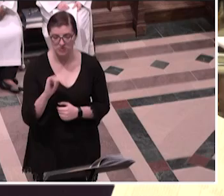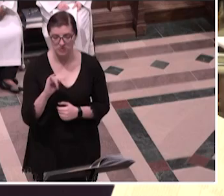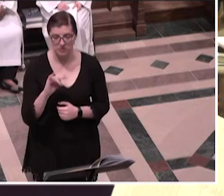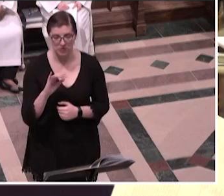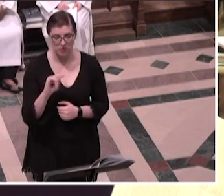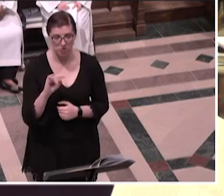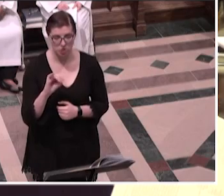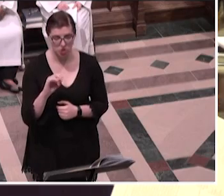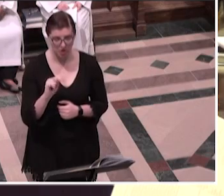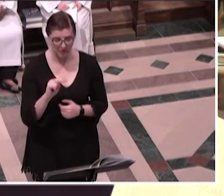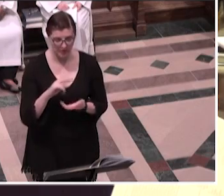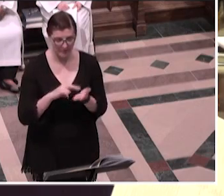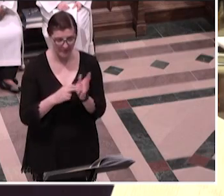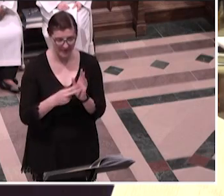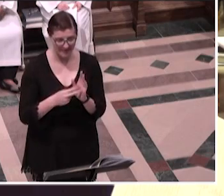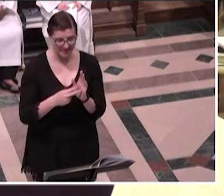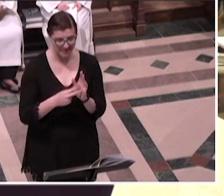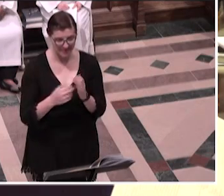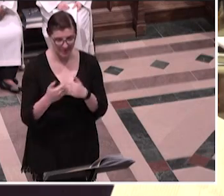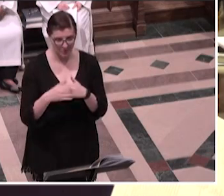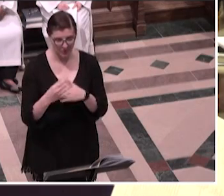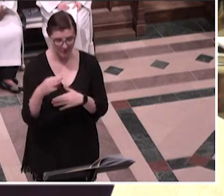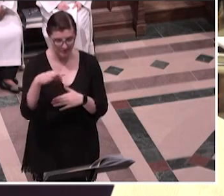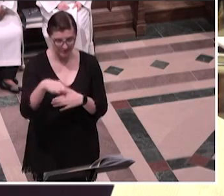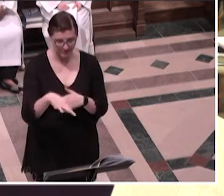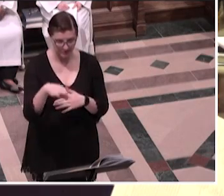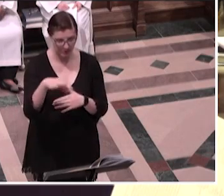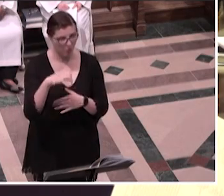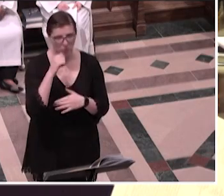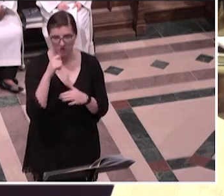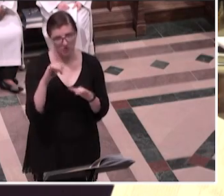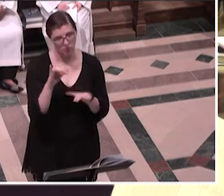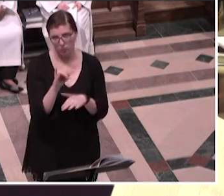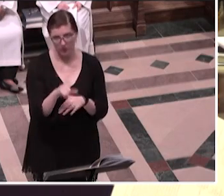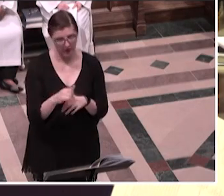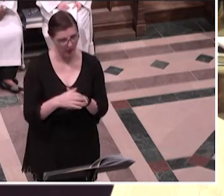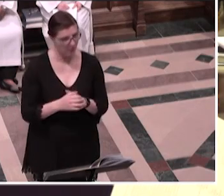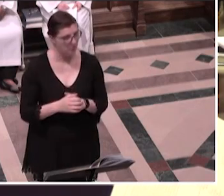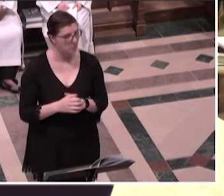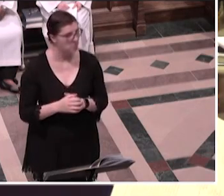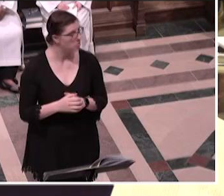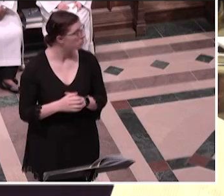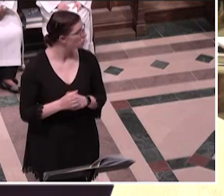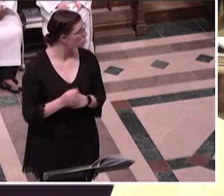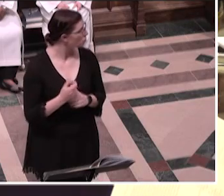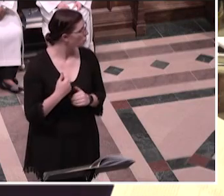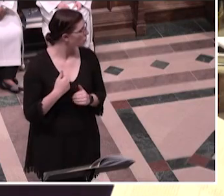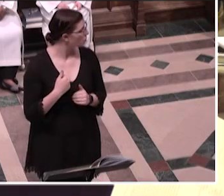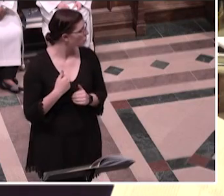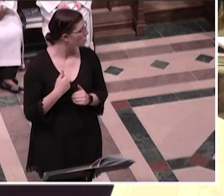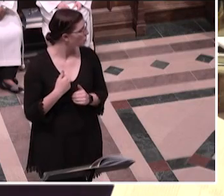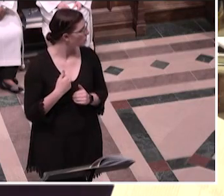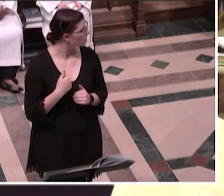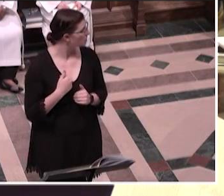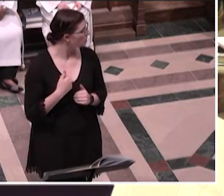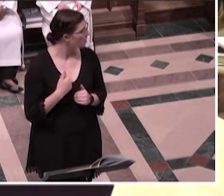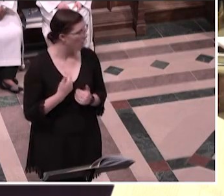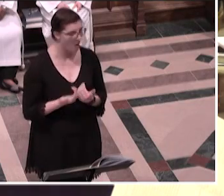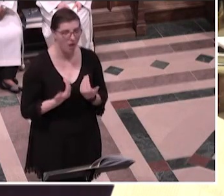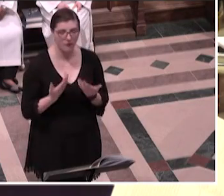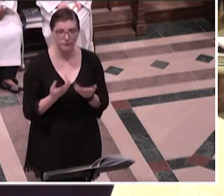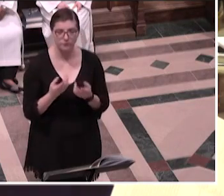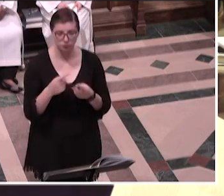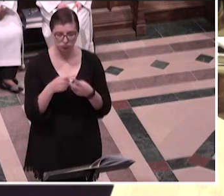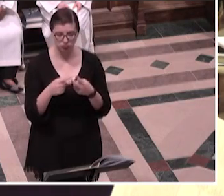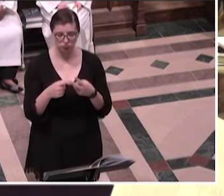your bread into the chalice, is not going to be practiced. And so I invite you to receive communion in one of two ways.